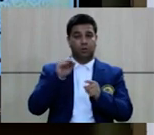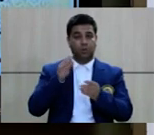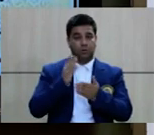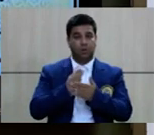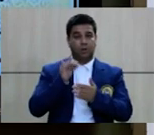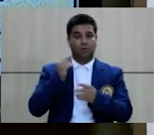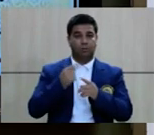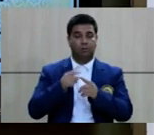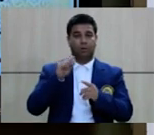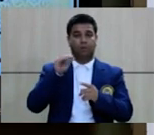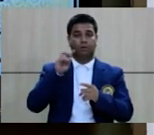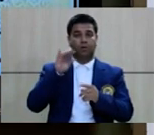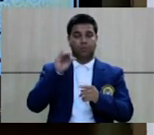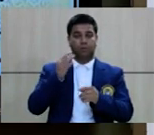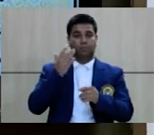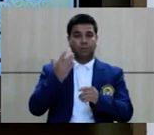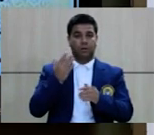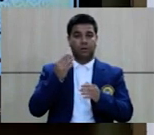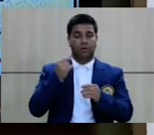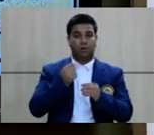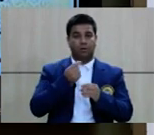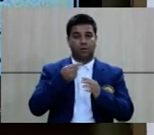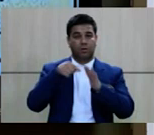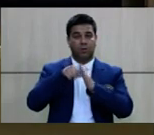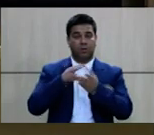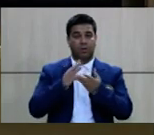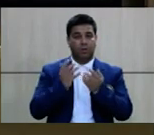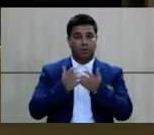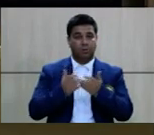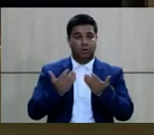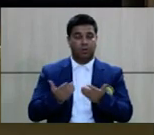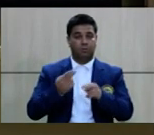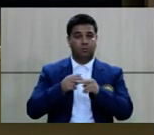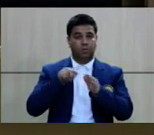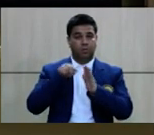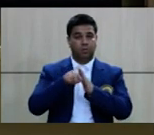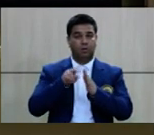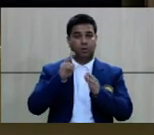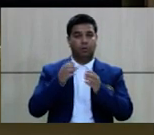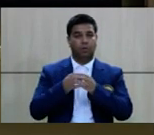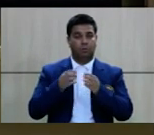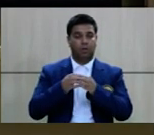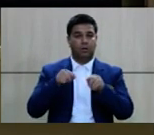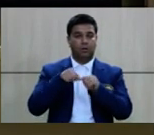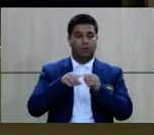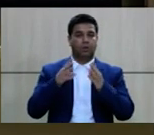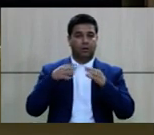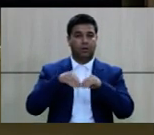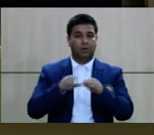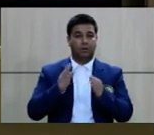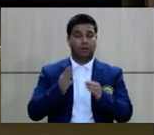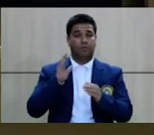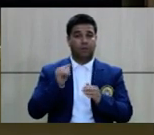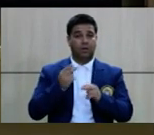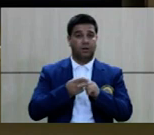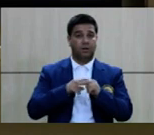elementi, ham fosfor 5 oksidi ko'rinishda oziqa elementi bo'lganligi sababli u kompleks o'g'itlarga kiritiladi va